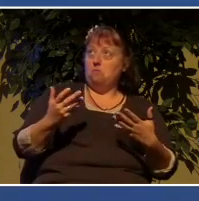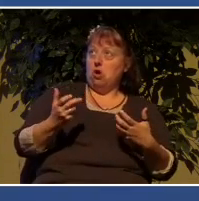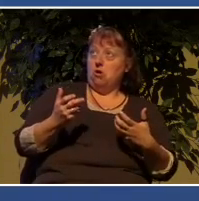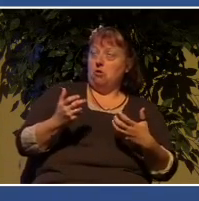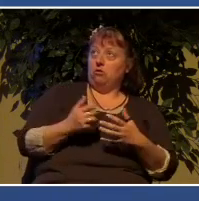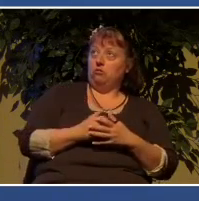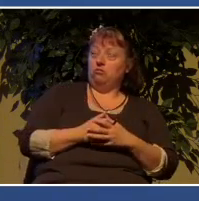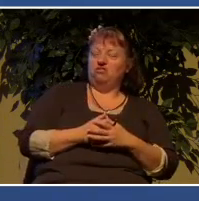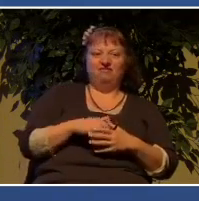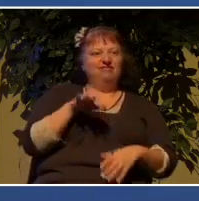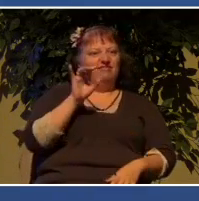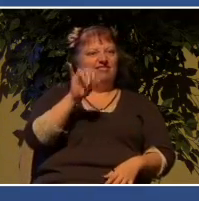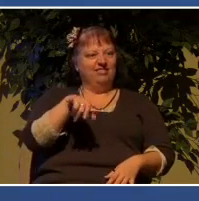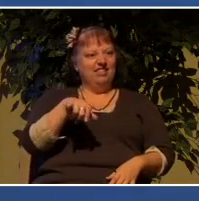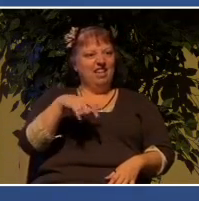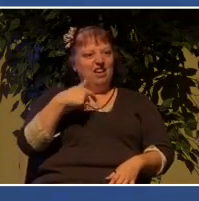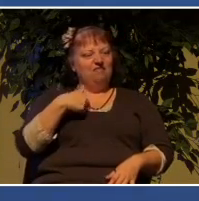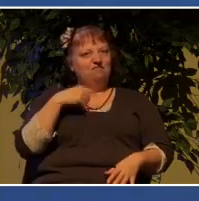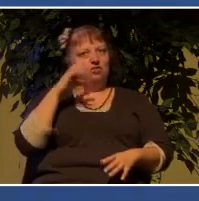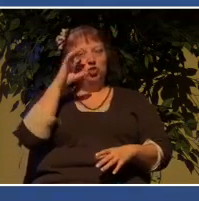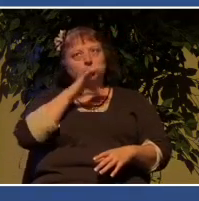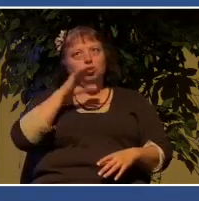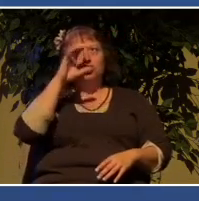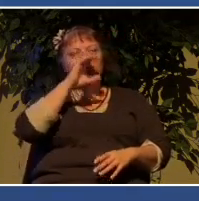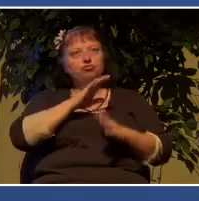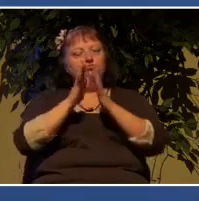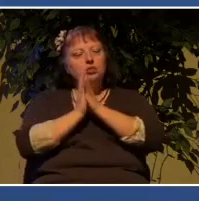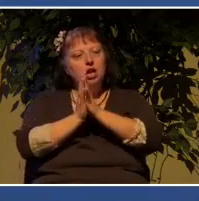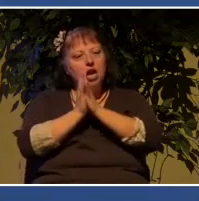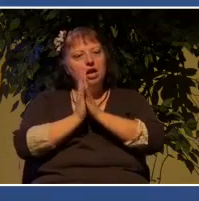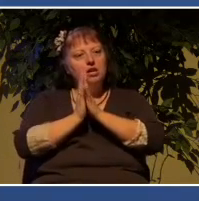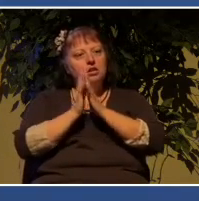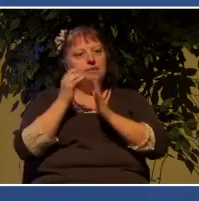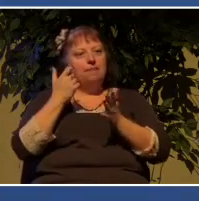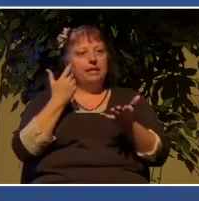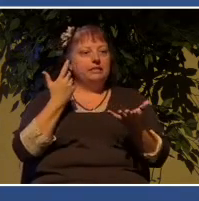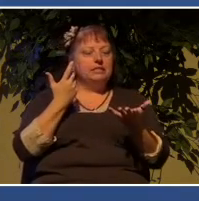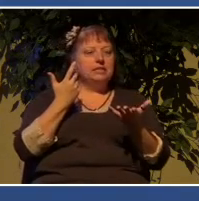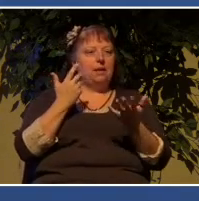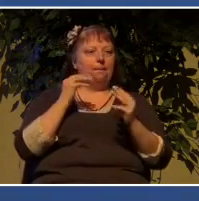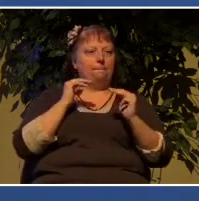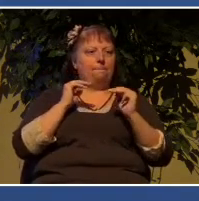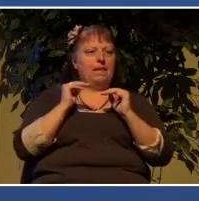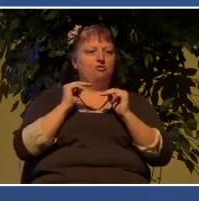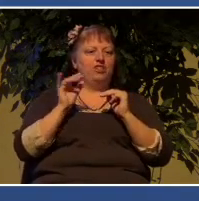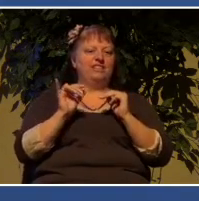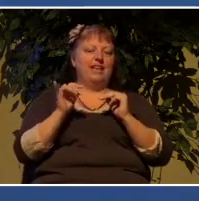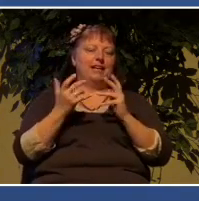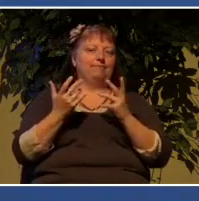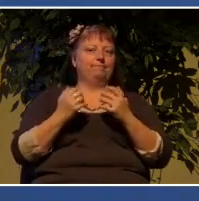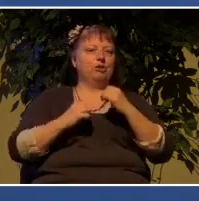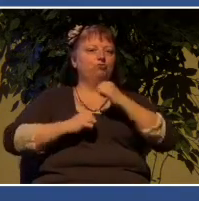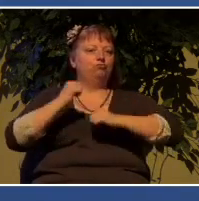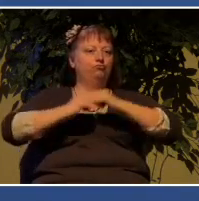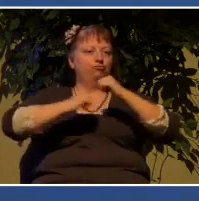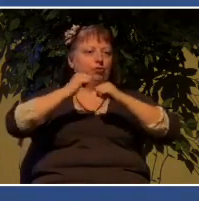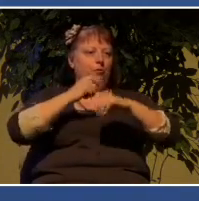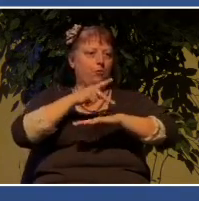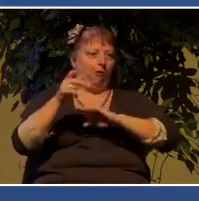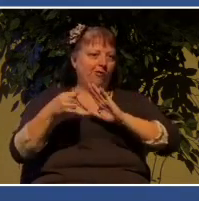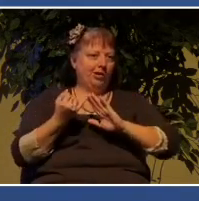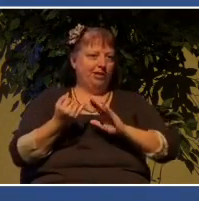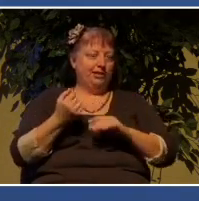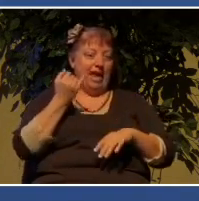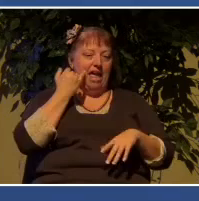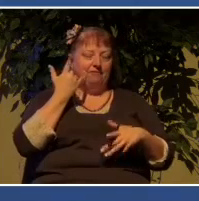I did that kind of searching because ministry is a little bit like engaging in a construction project. If you don't know